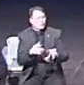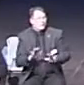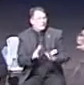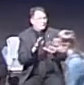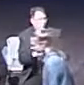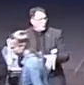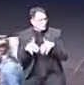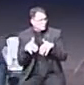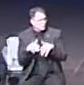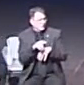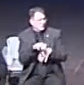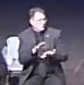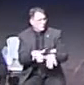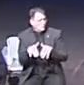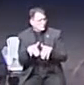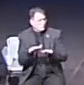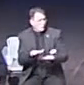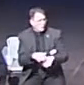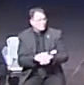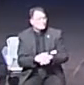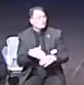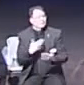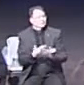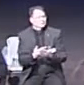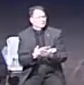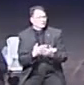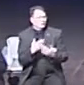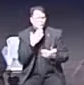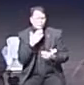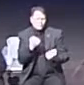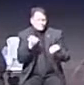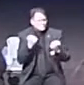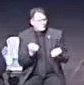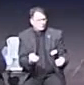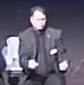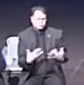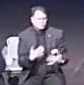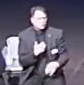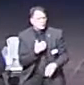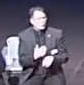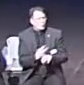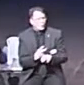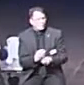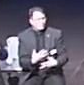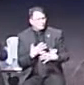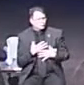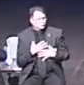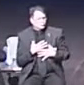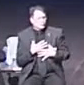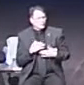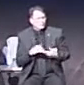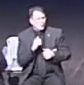and it gave an intense experience of not only